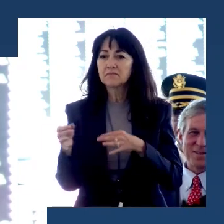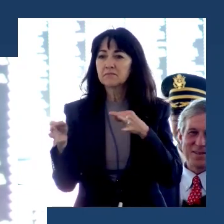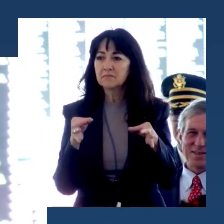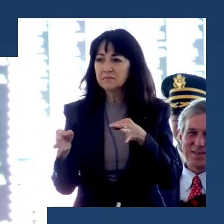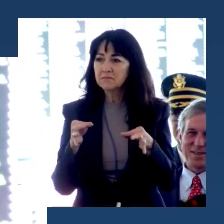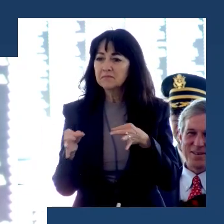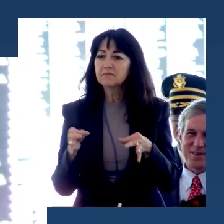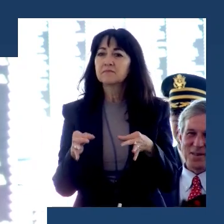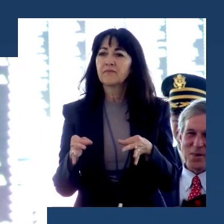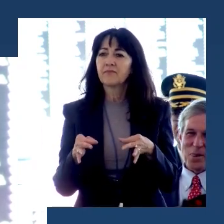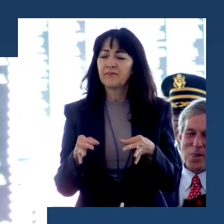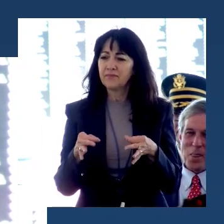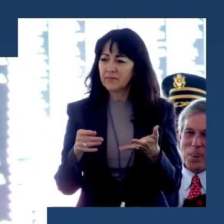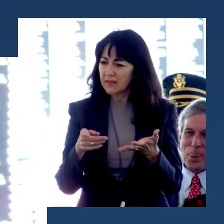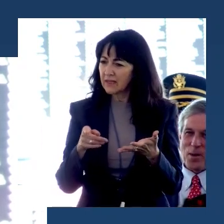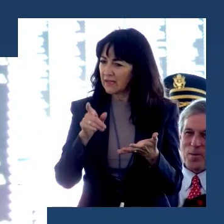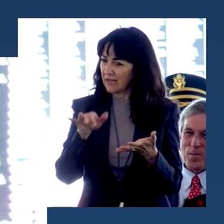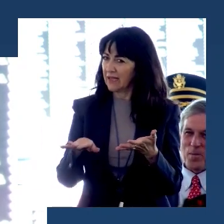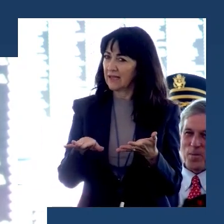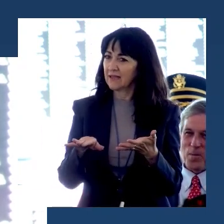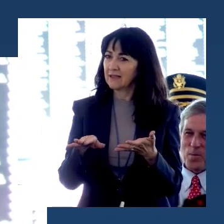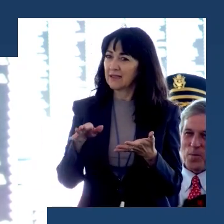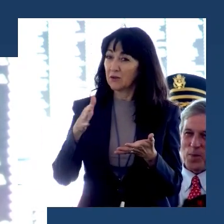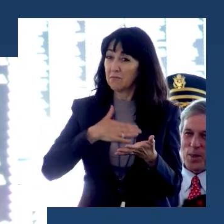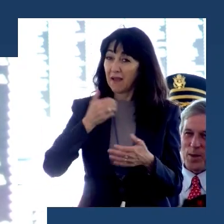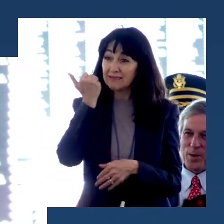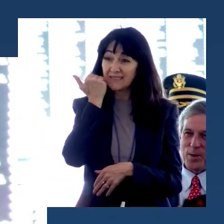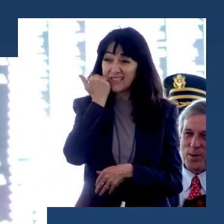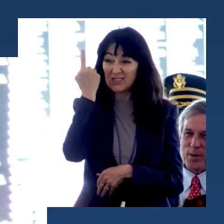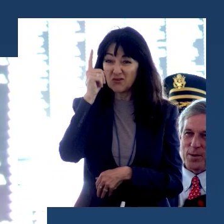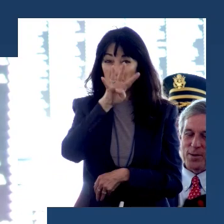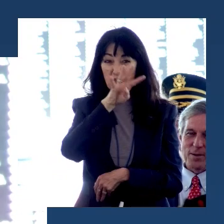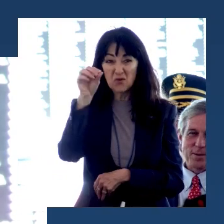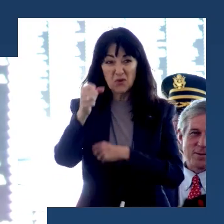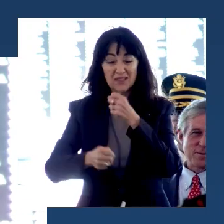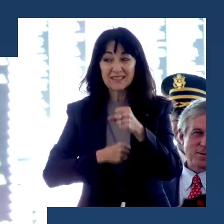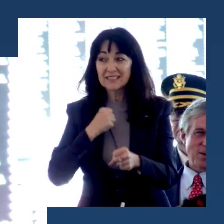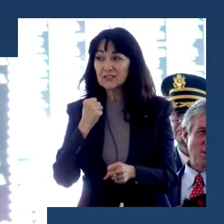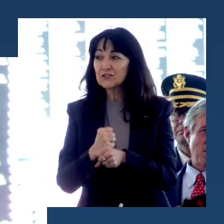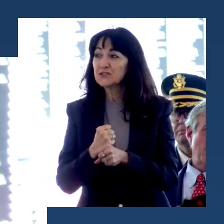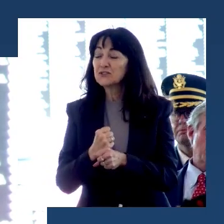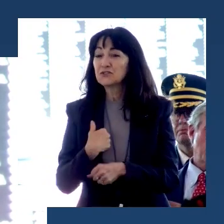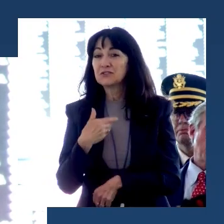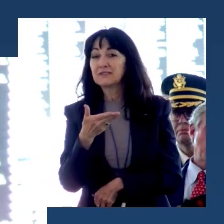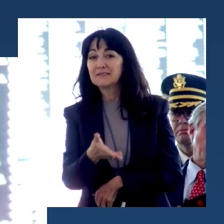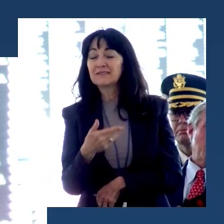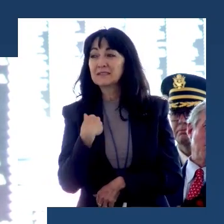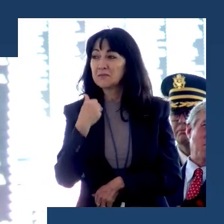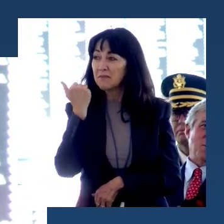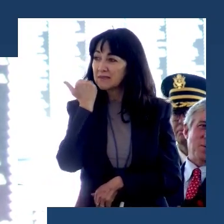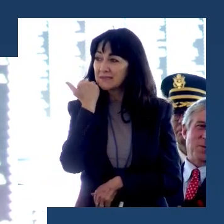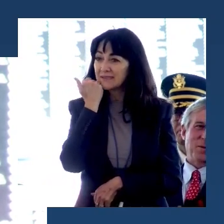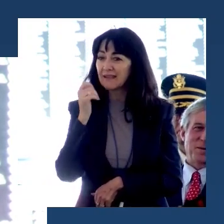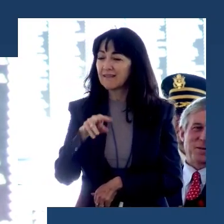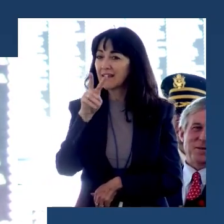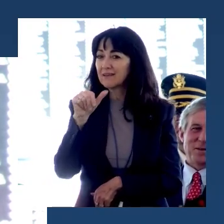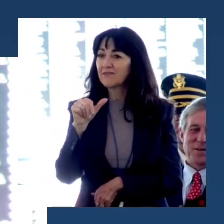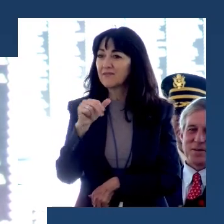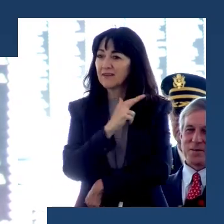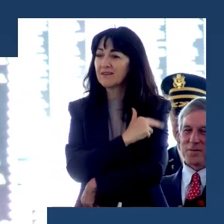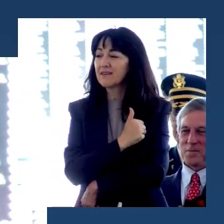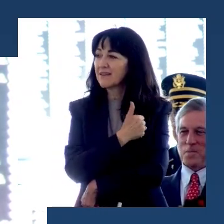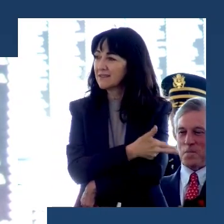was a guy named Jerry Kayotta, who ended up being my dentist for 40 years. But he was my dentist there at the VA hospital after I got